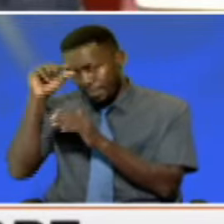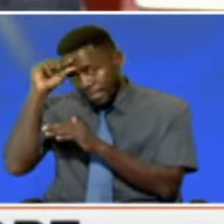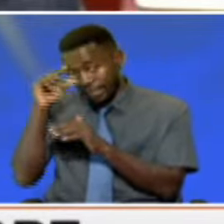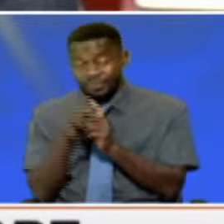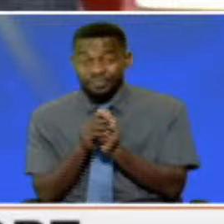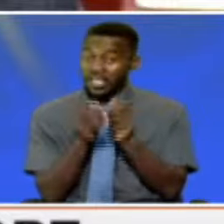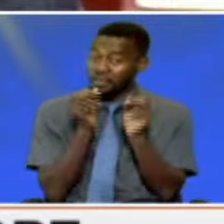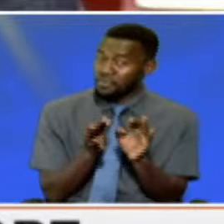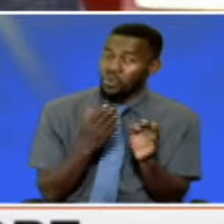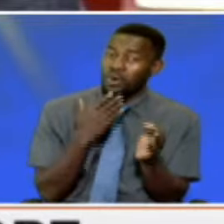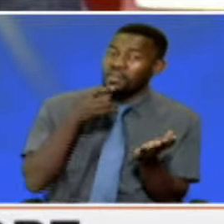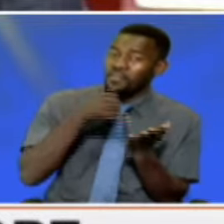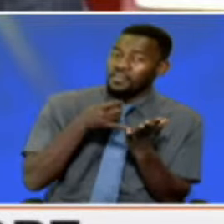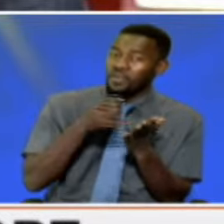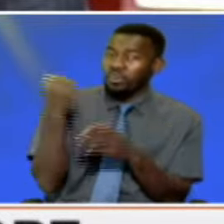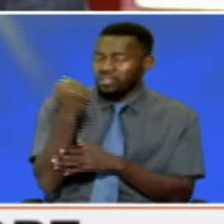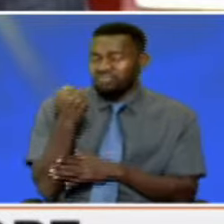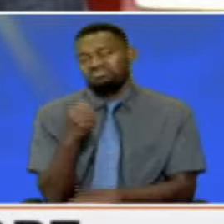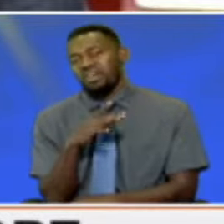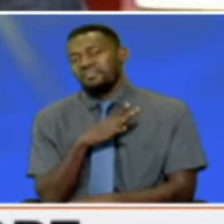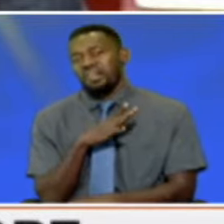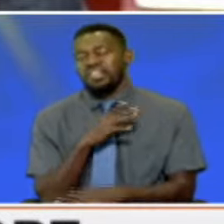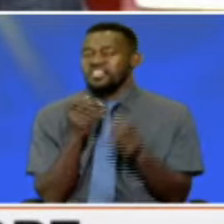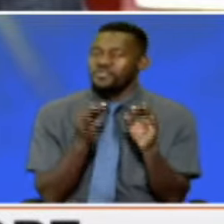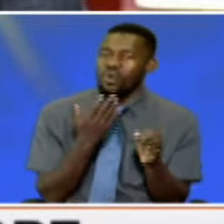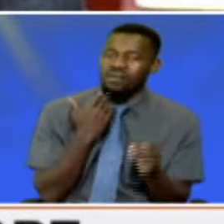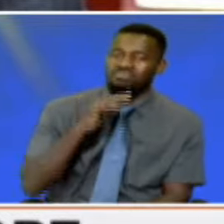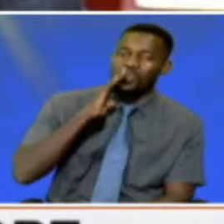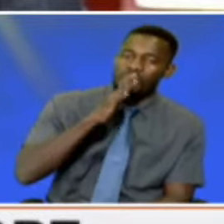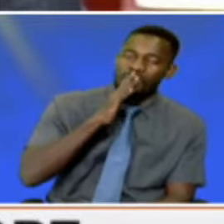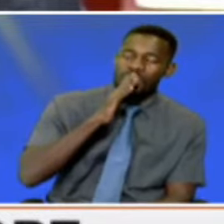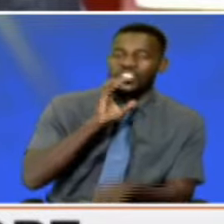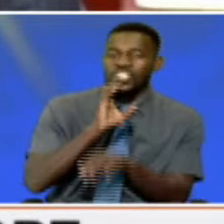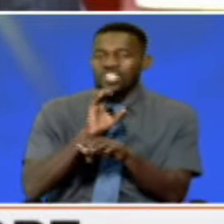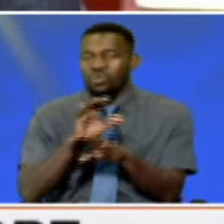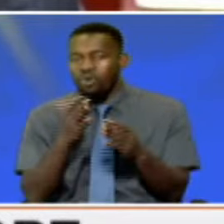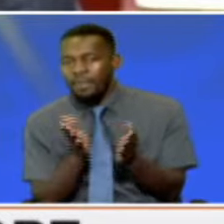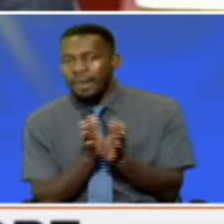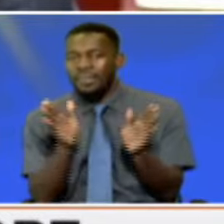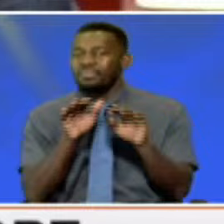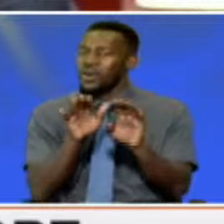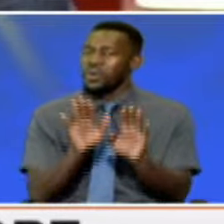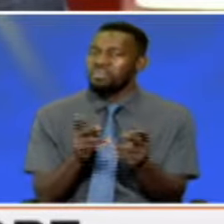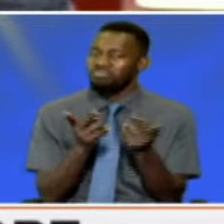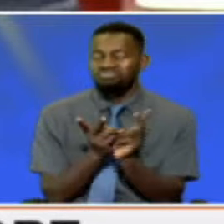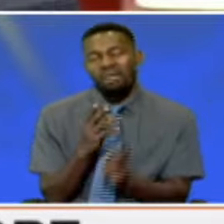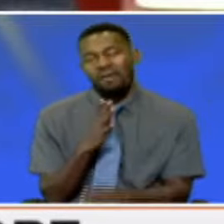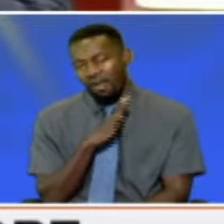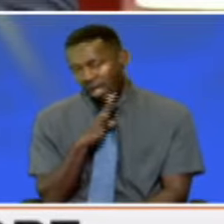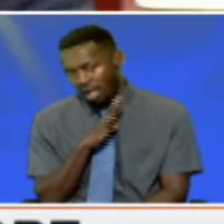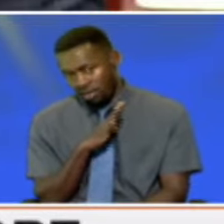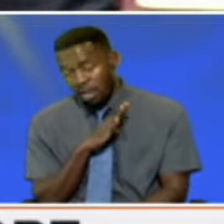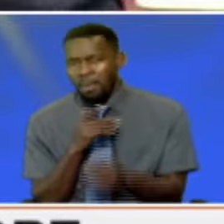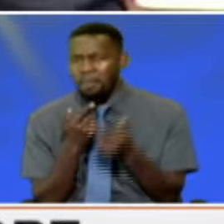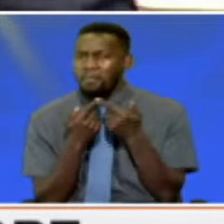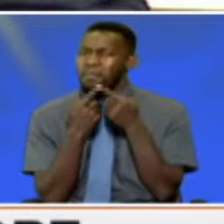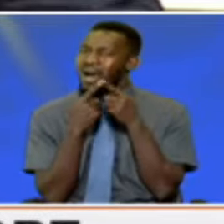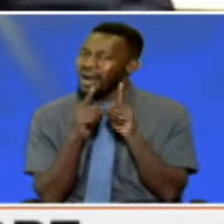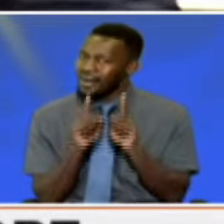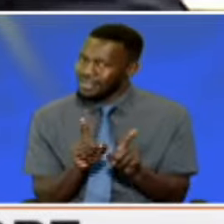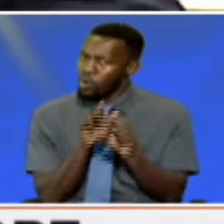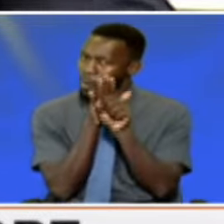is fine. If you want to go and talk in a church, in a public burial place, that is fine. But not to the extent